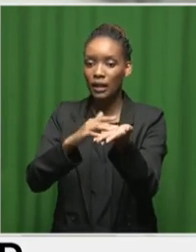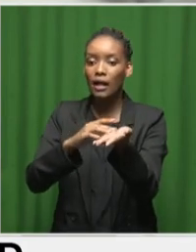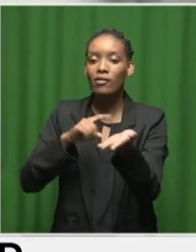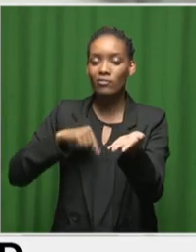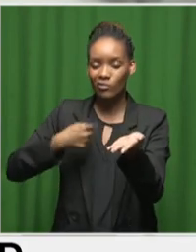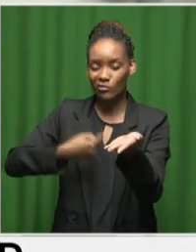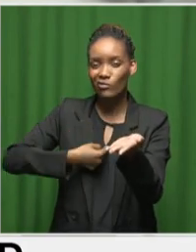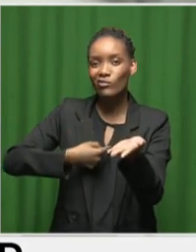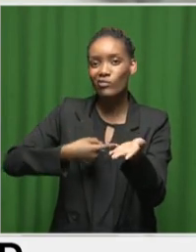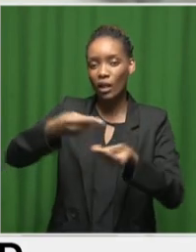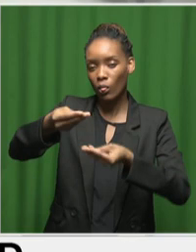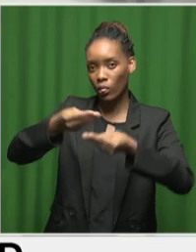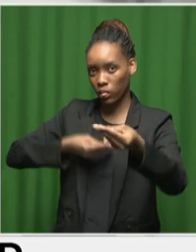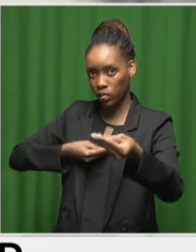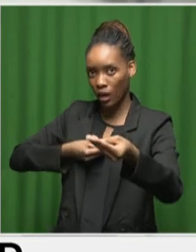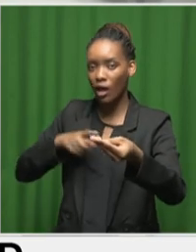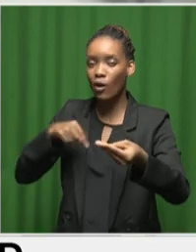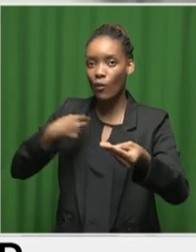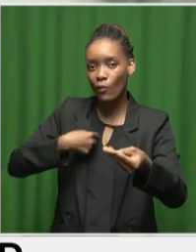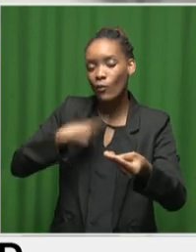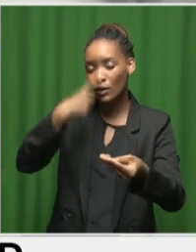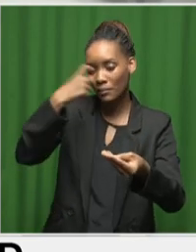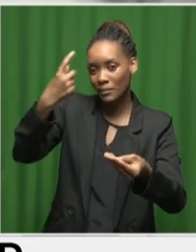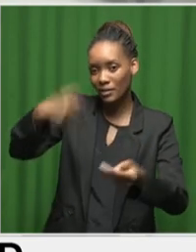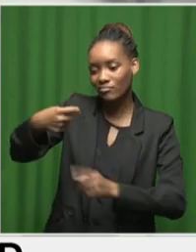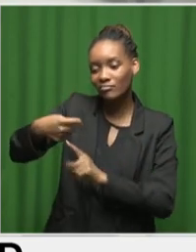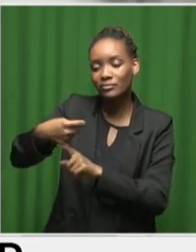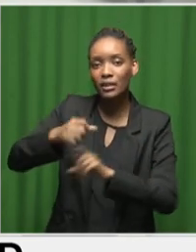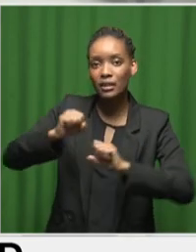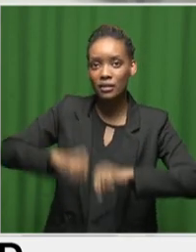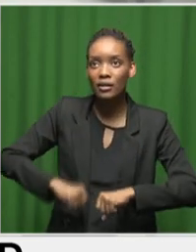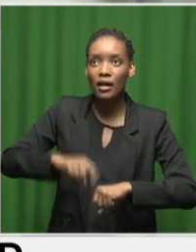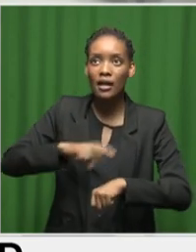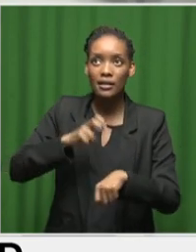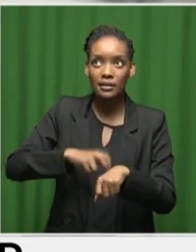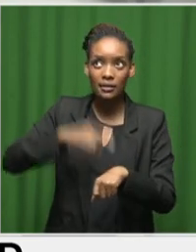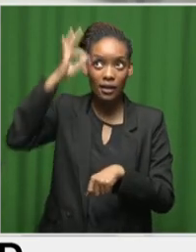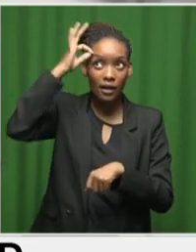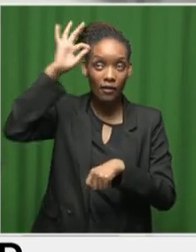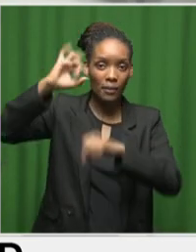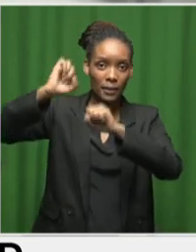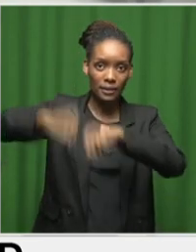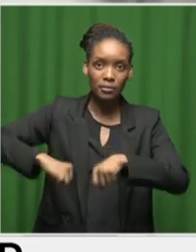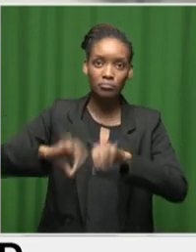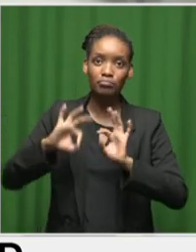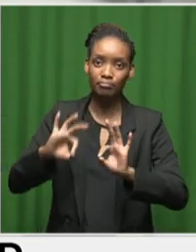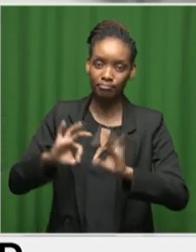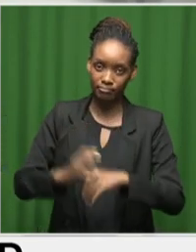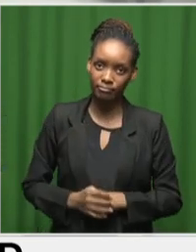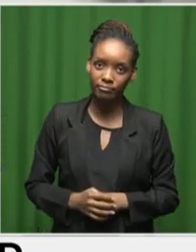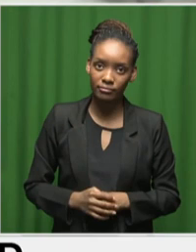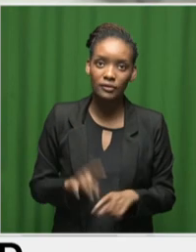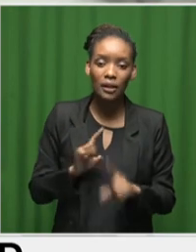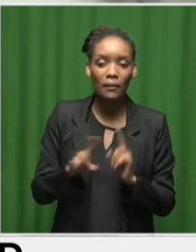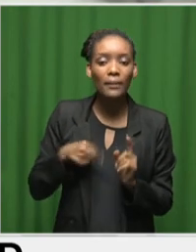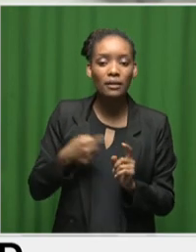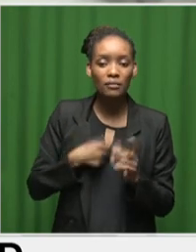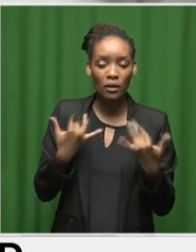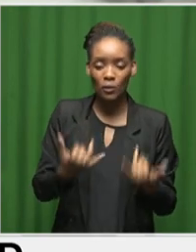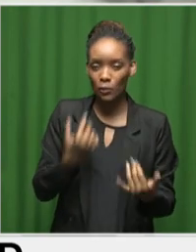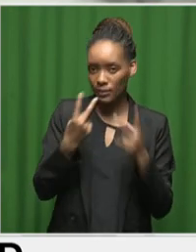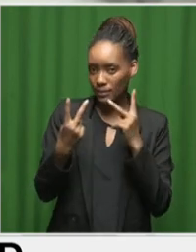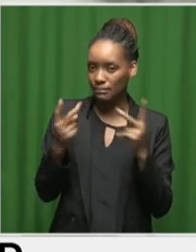bit arguable, so we need government to accede to the Marrakesh Treaty. But, you know, already we are seeing the